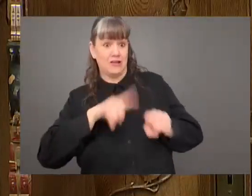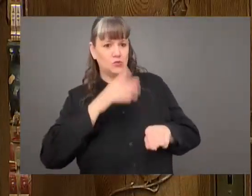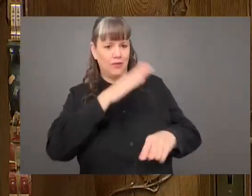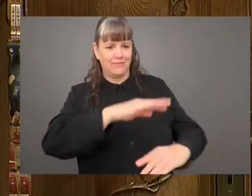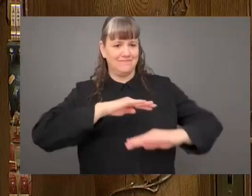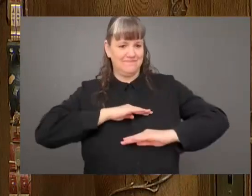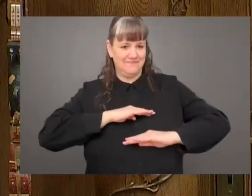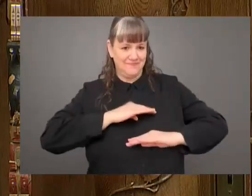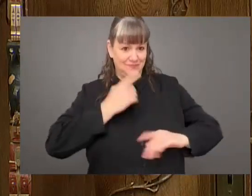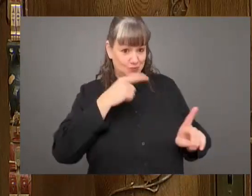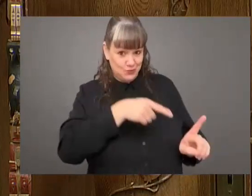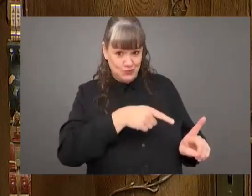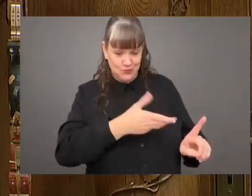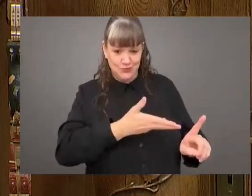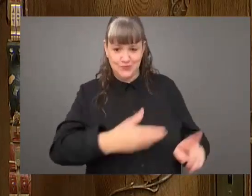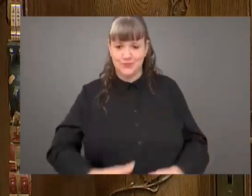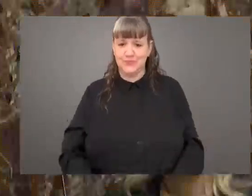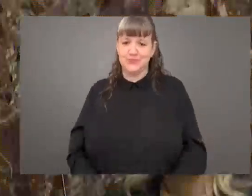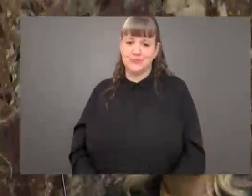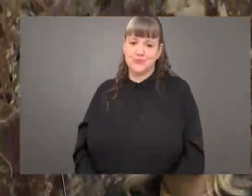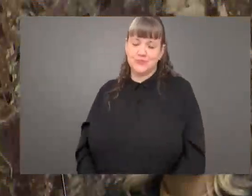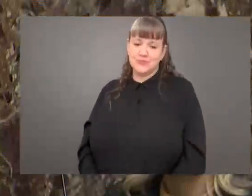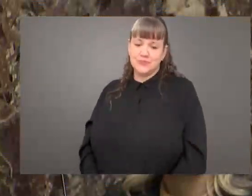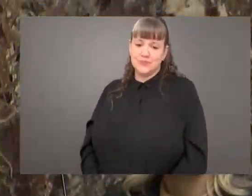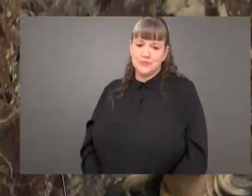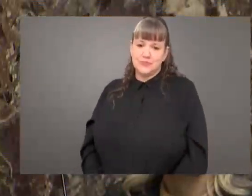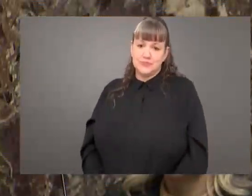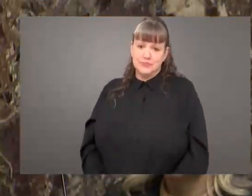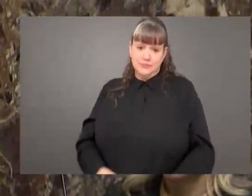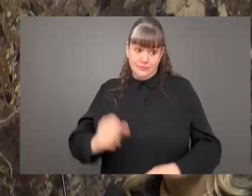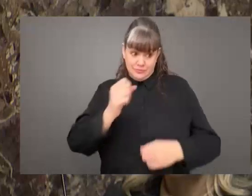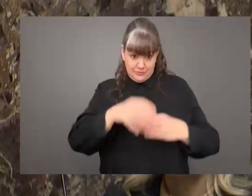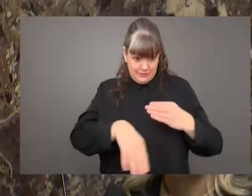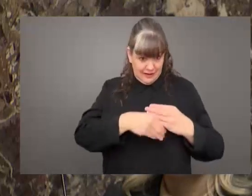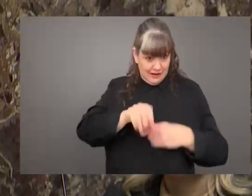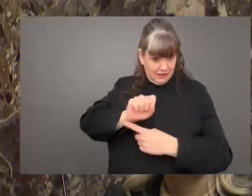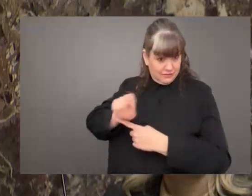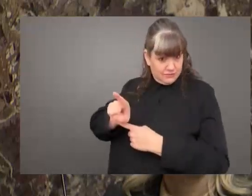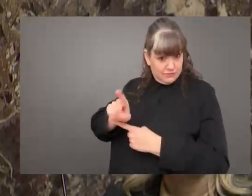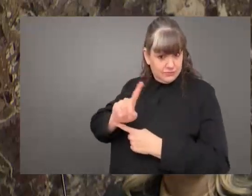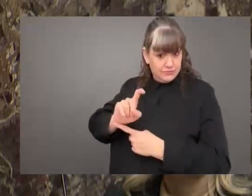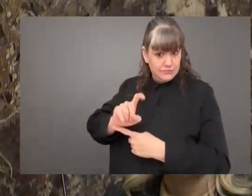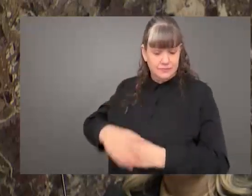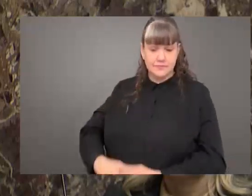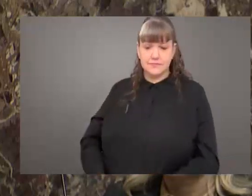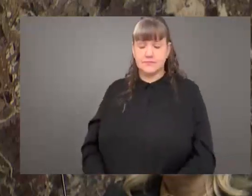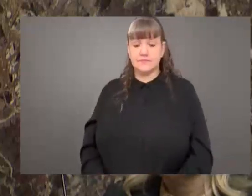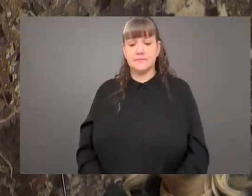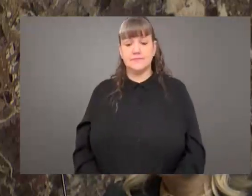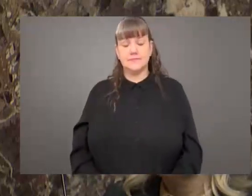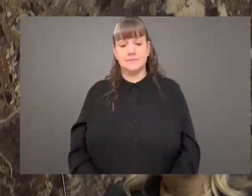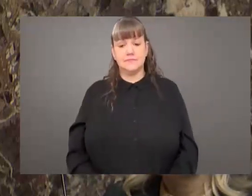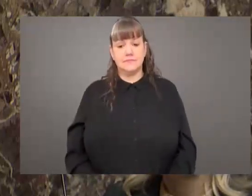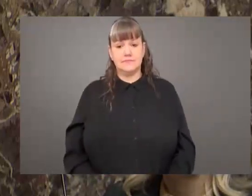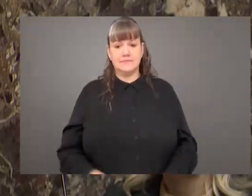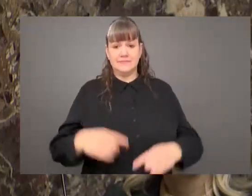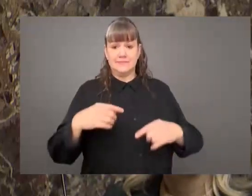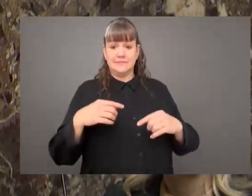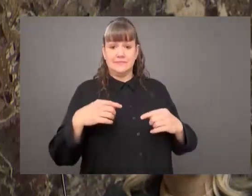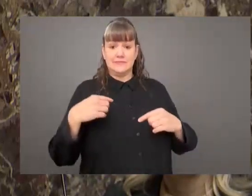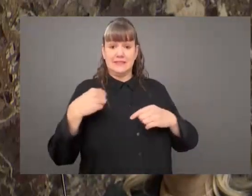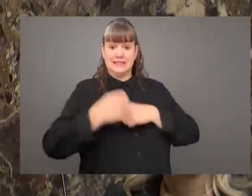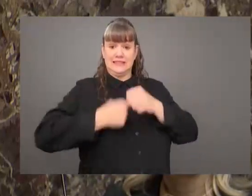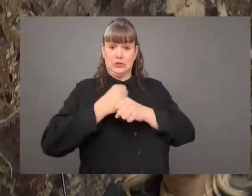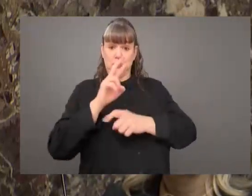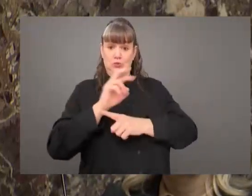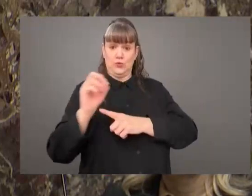Member supplemental. Since the year 2000, there have been more than 800 deaths in Canada